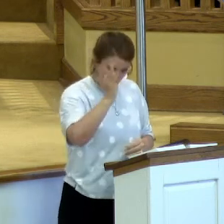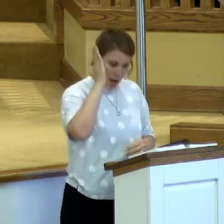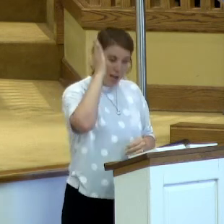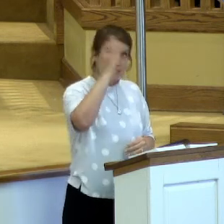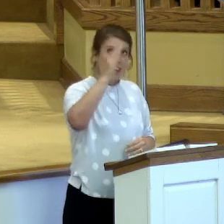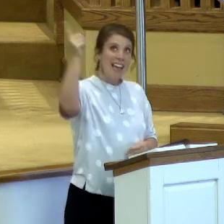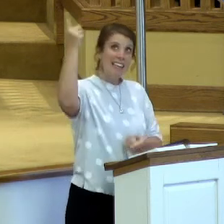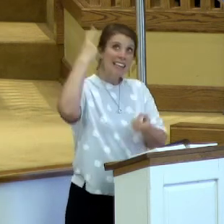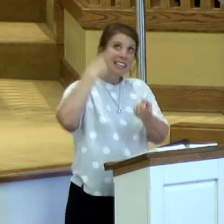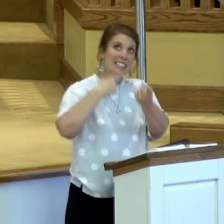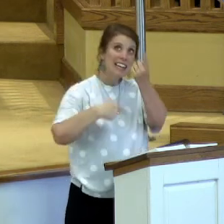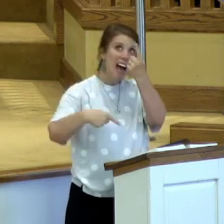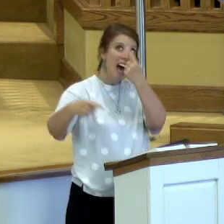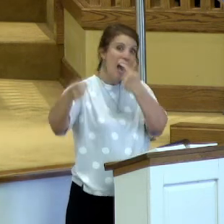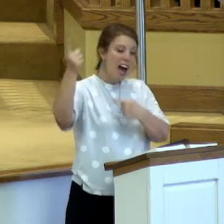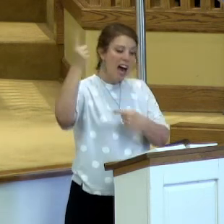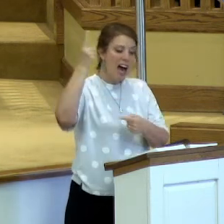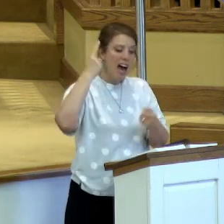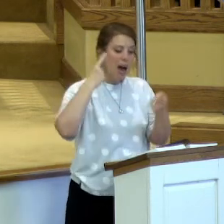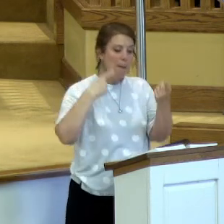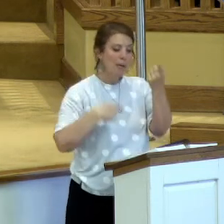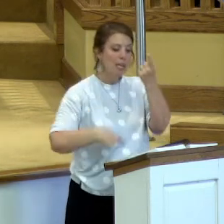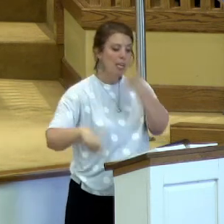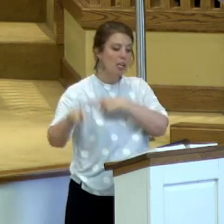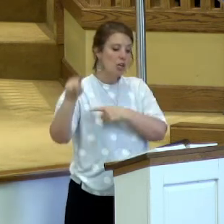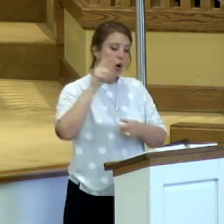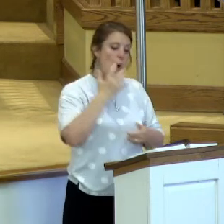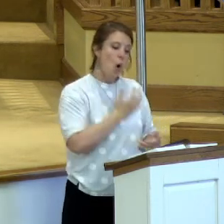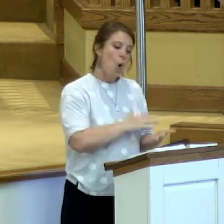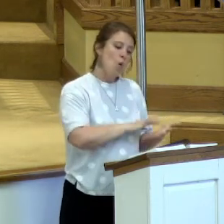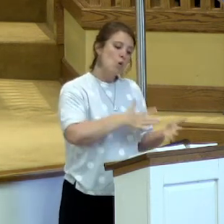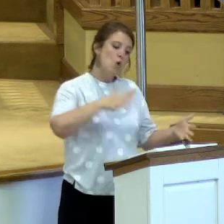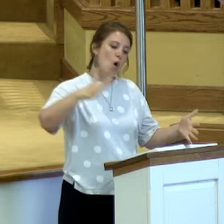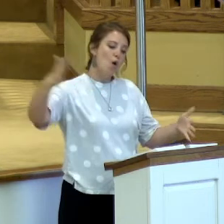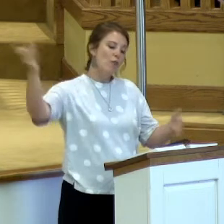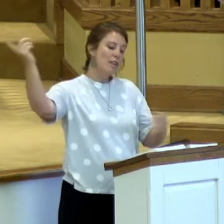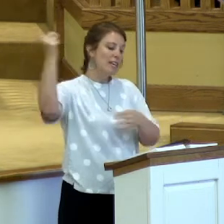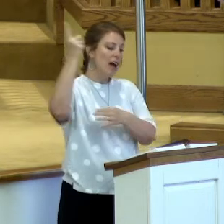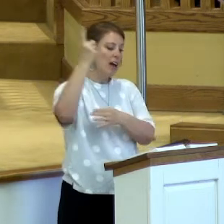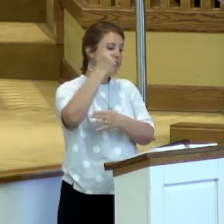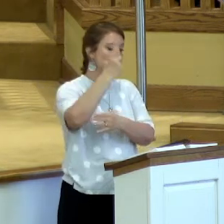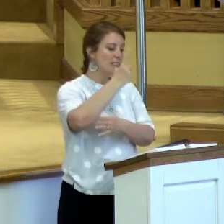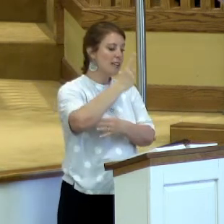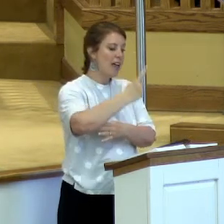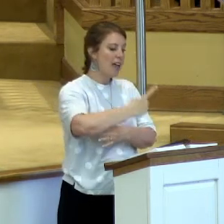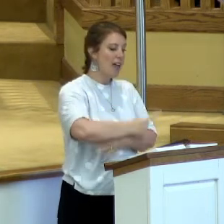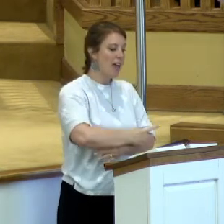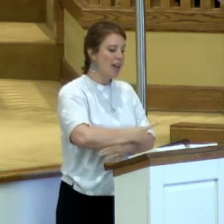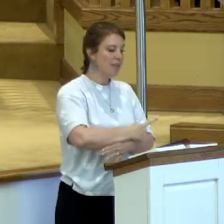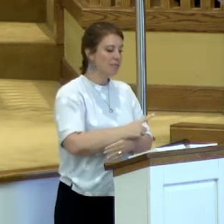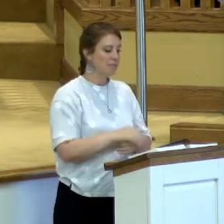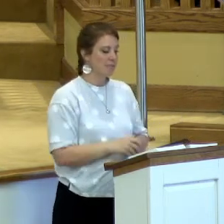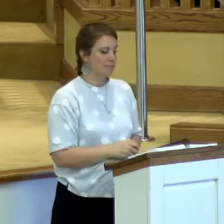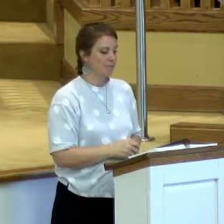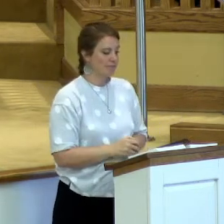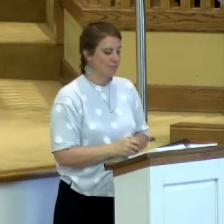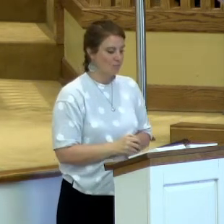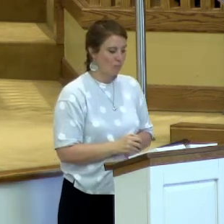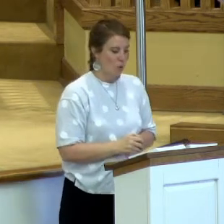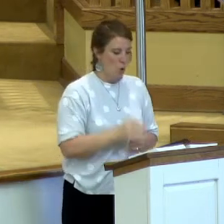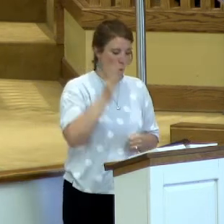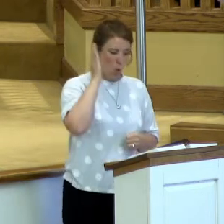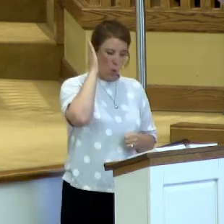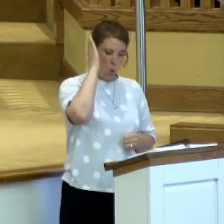forever. One day he's coming, oh glorious